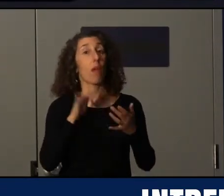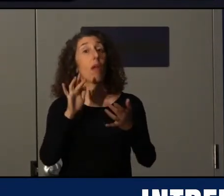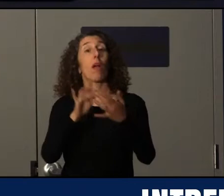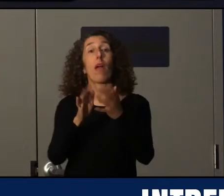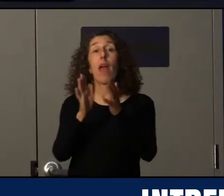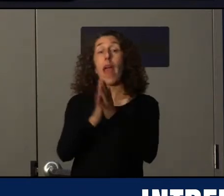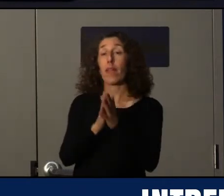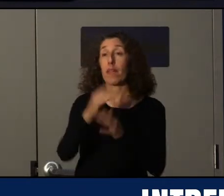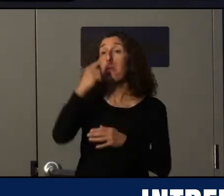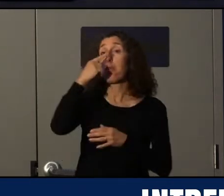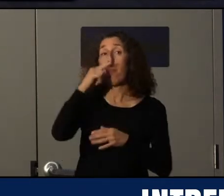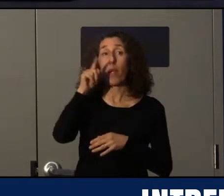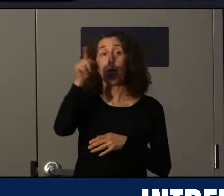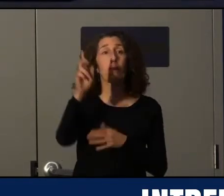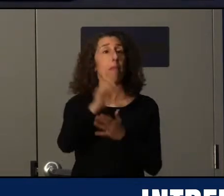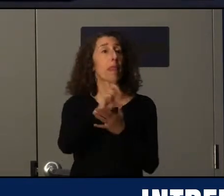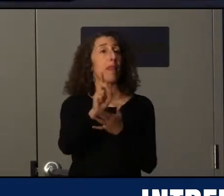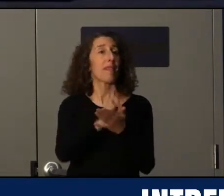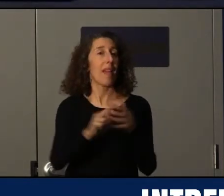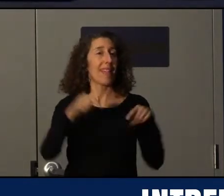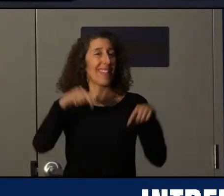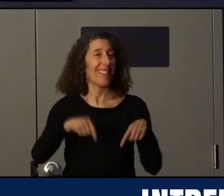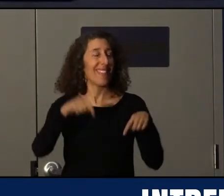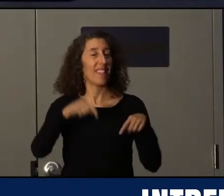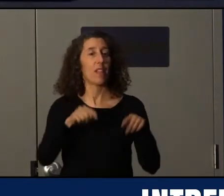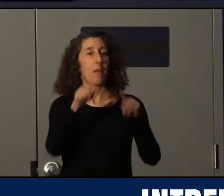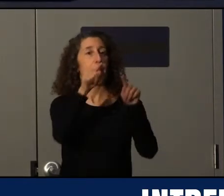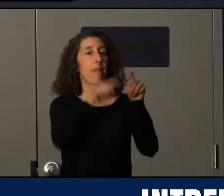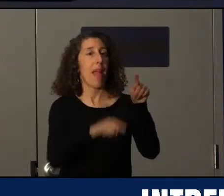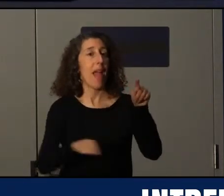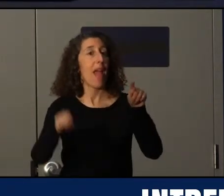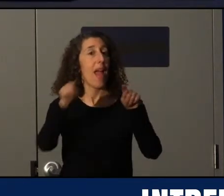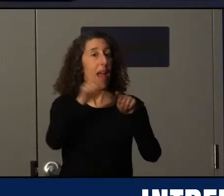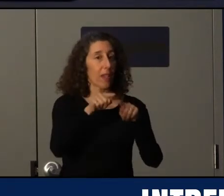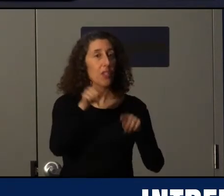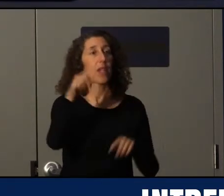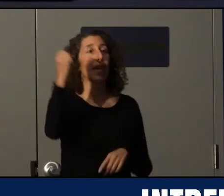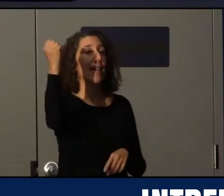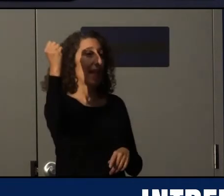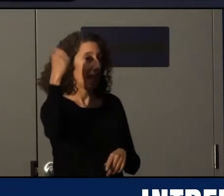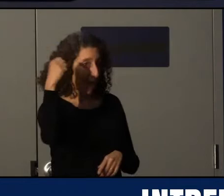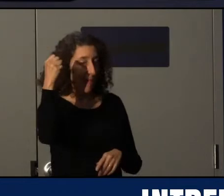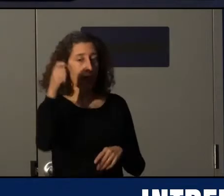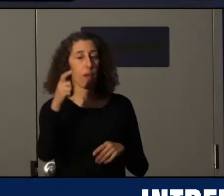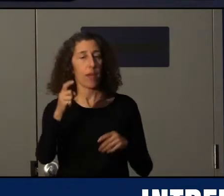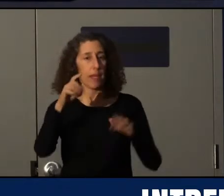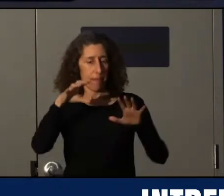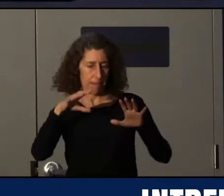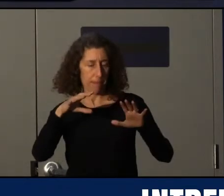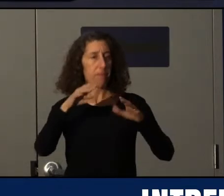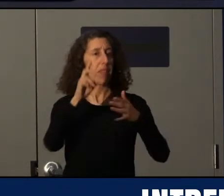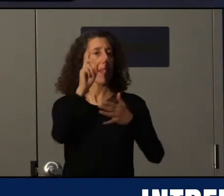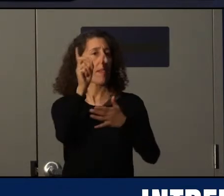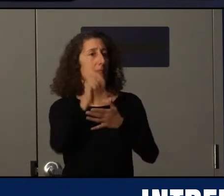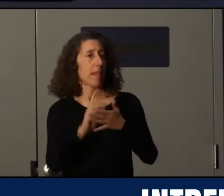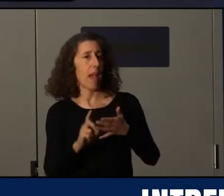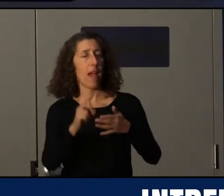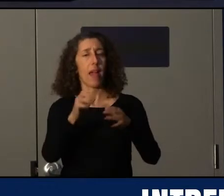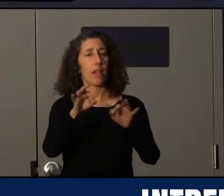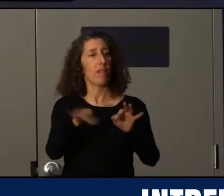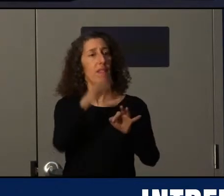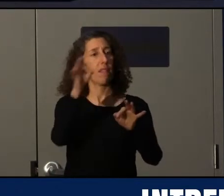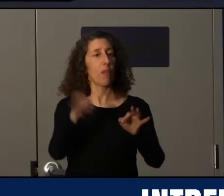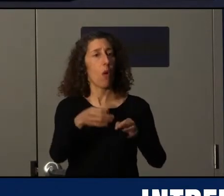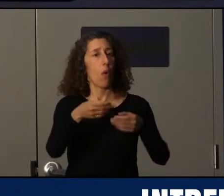And I think it represents beautifully his style, but also I think it really represents the space shuttle